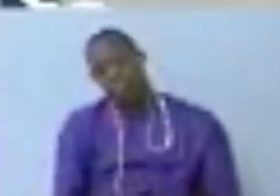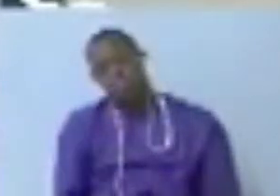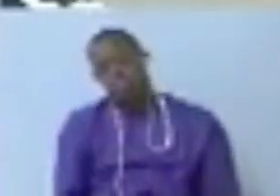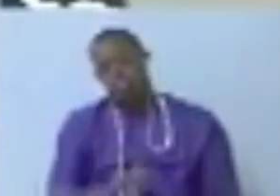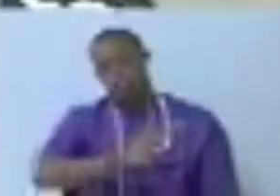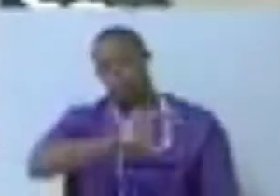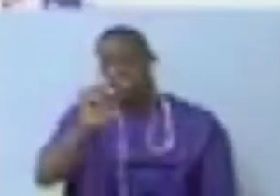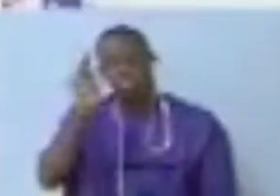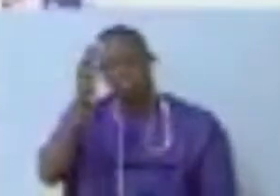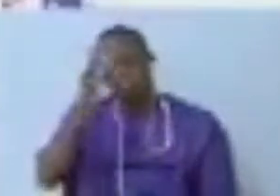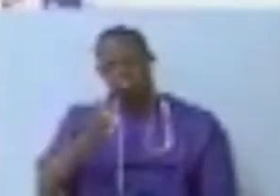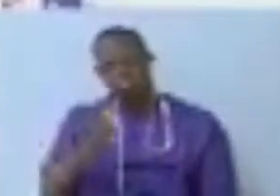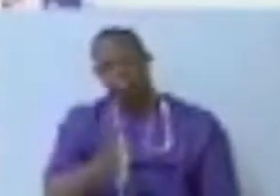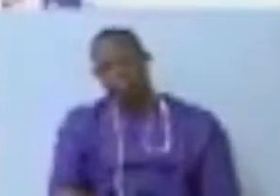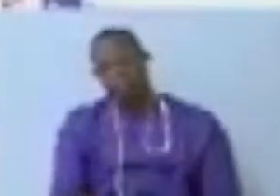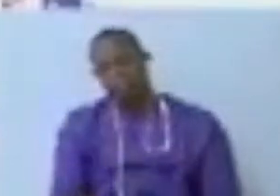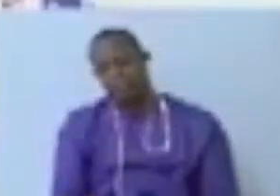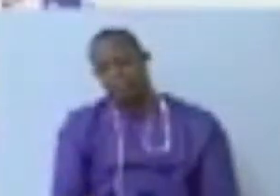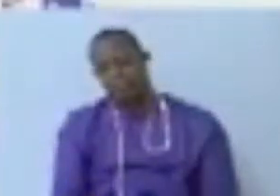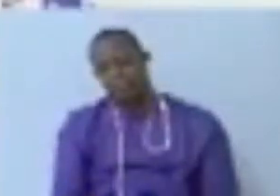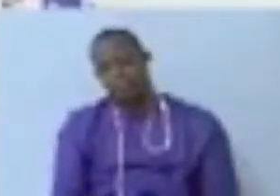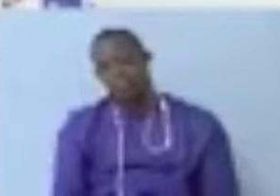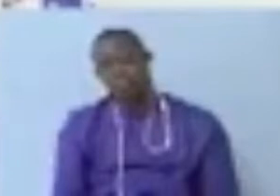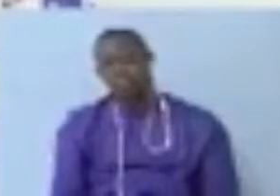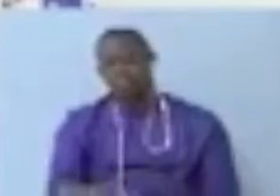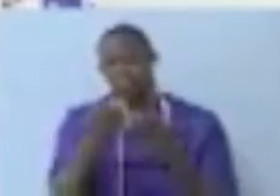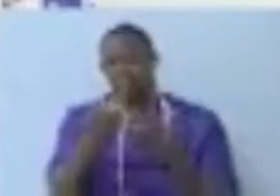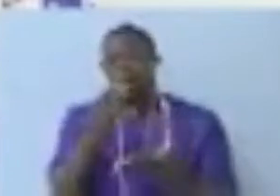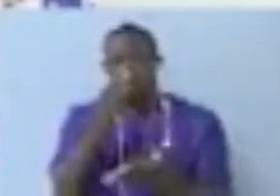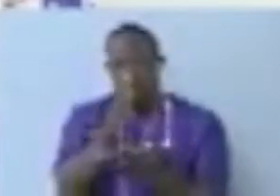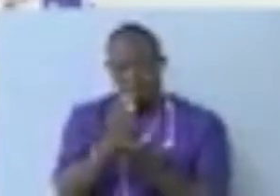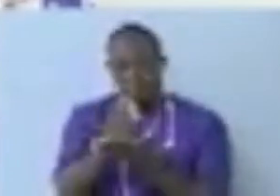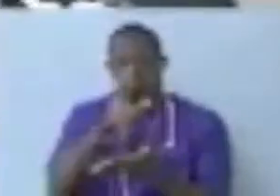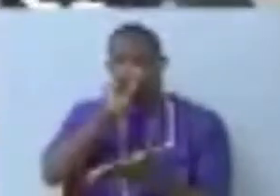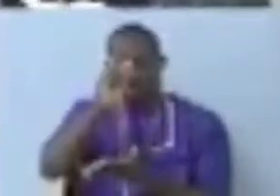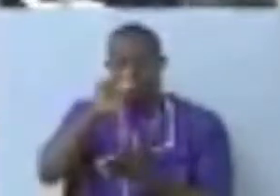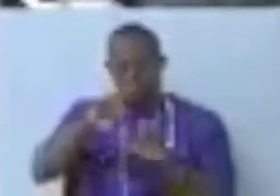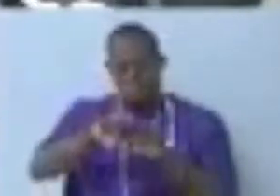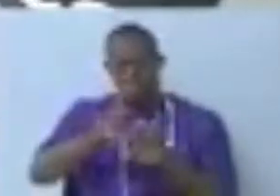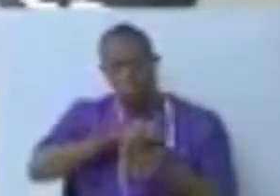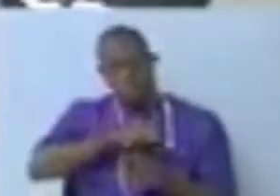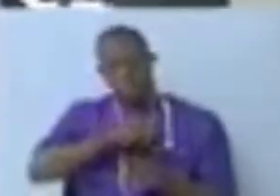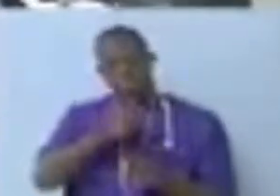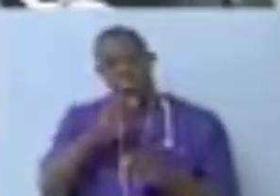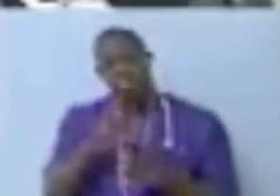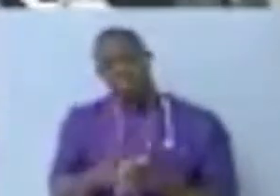is not true. Well, let the evidence speak for itself.